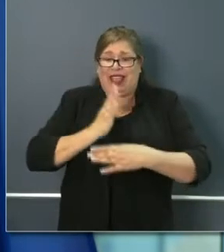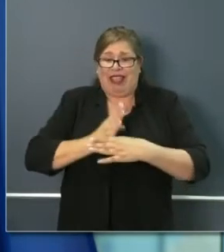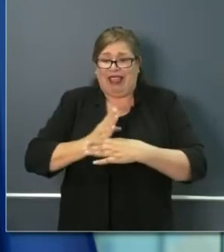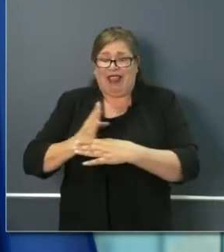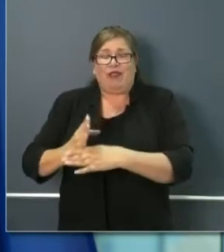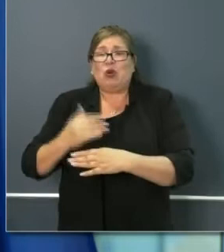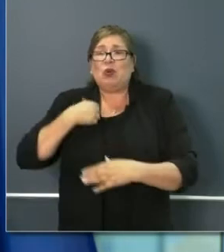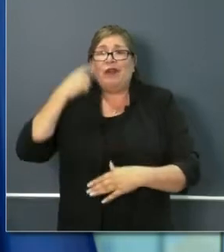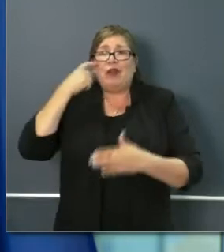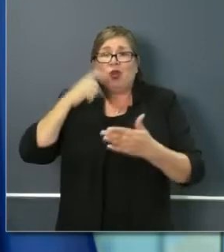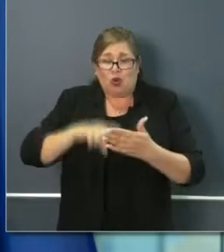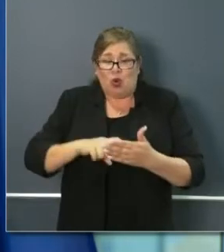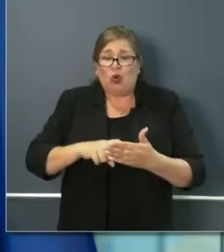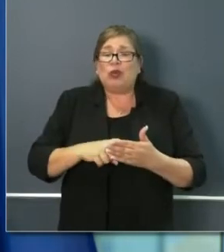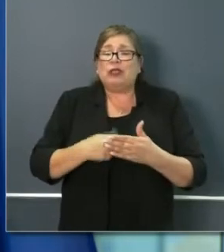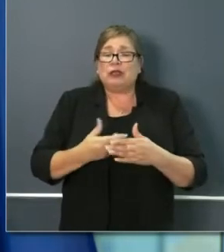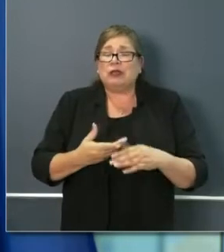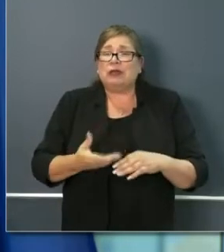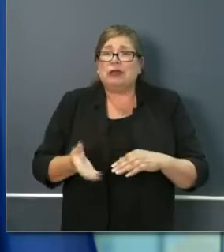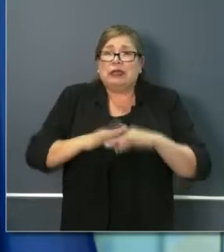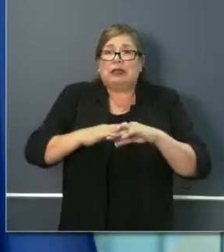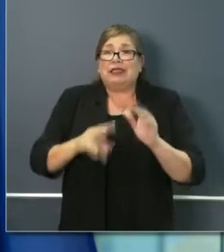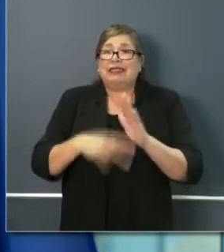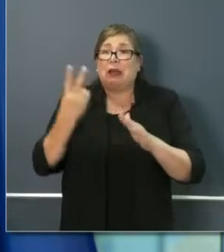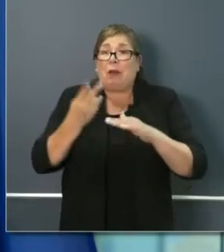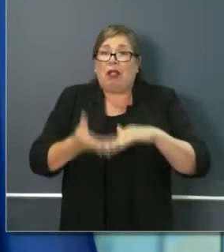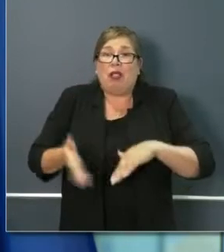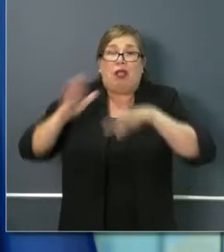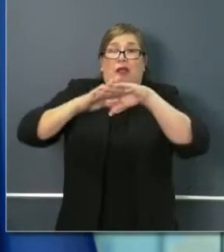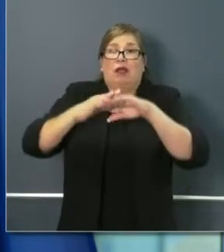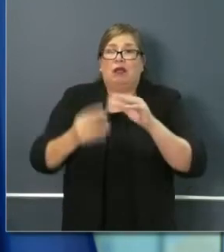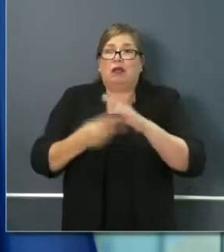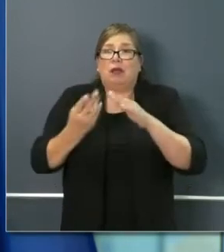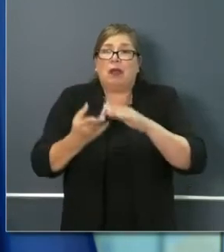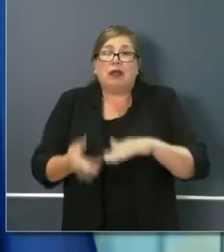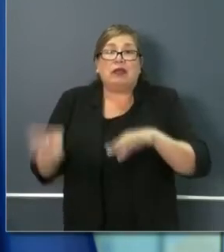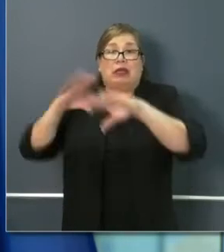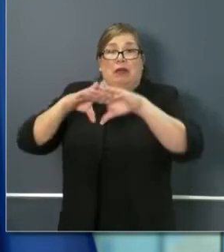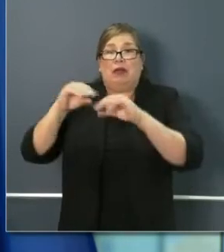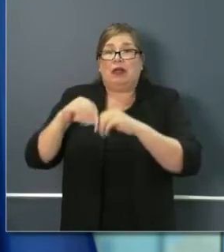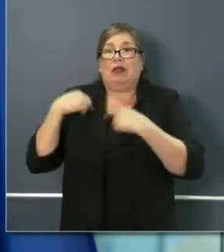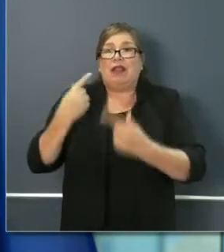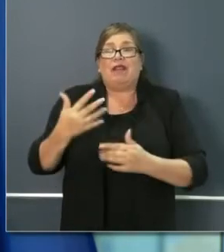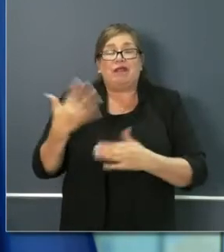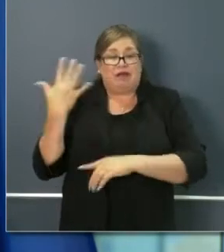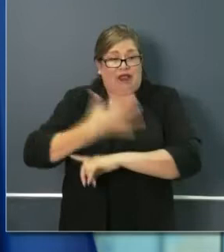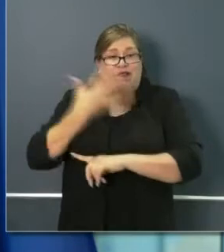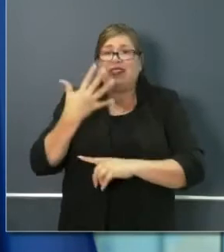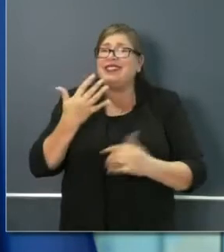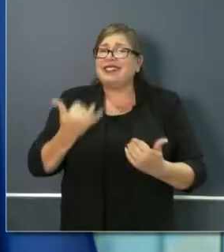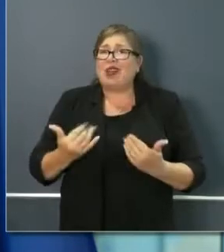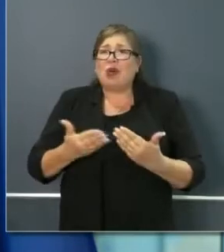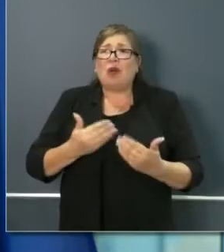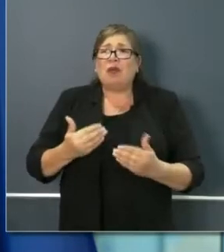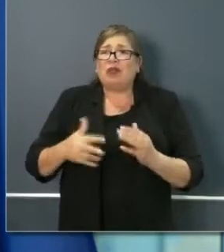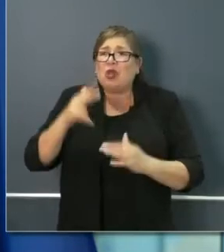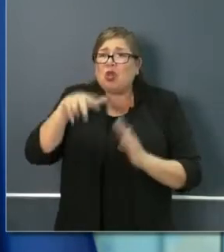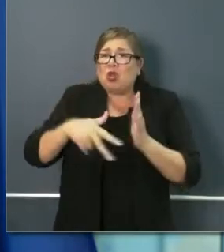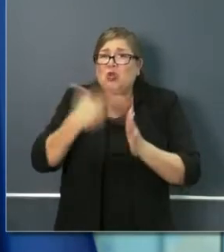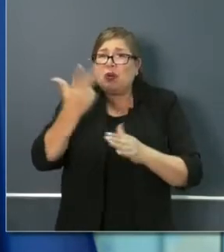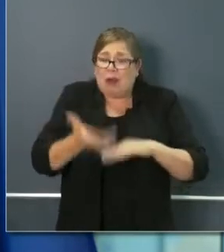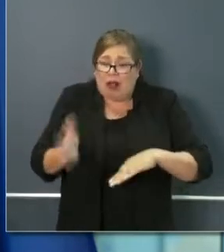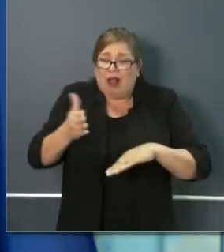than a doubling the number of people hospitalized in the state over the last 5 days, and now more than triple the number of people in our